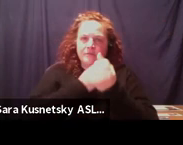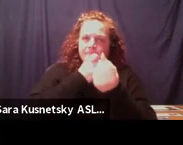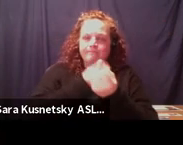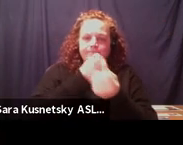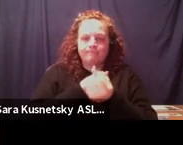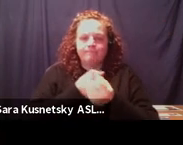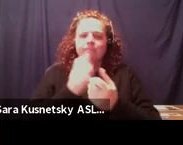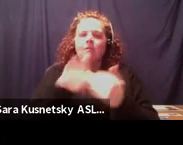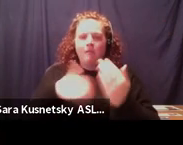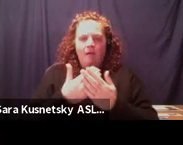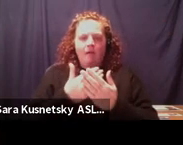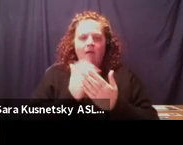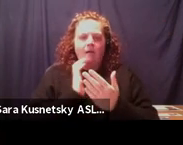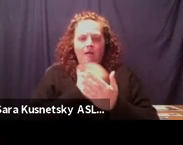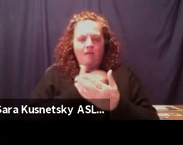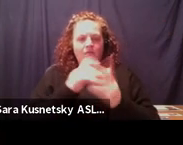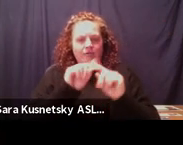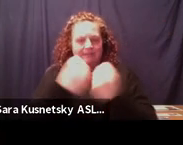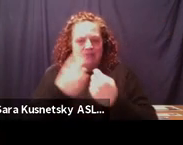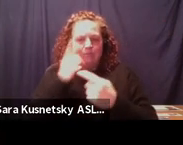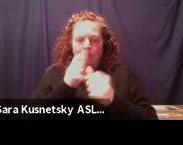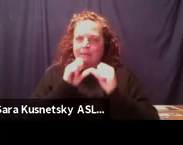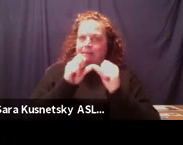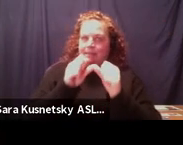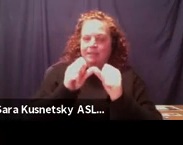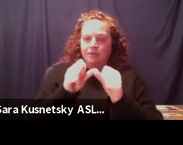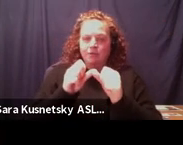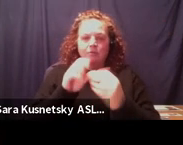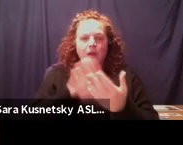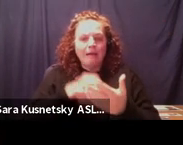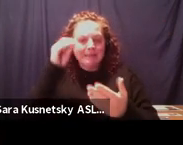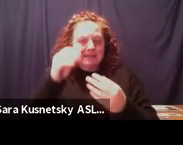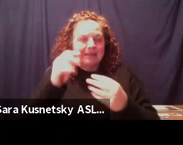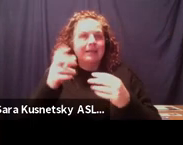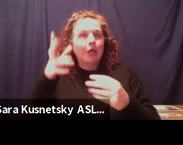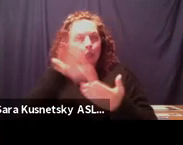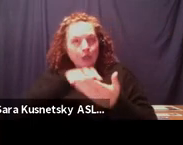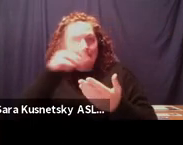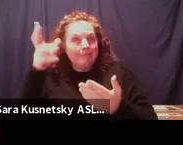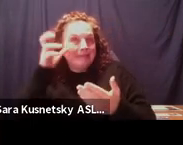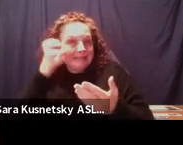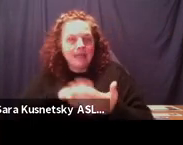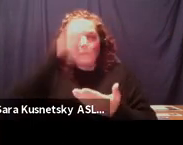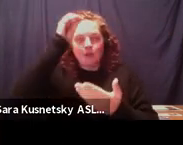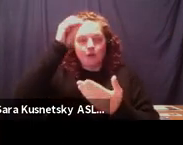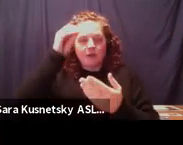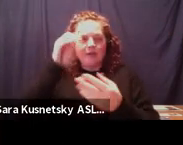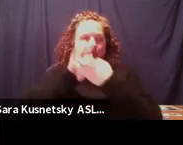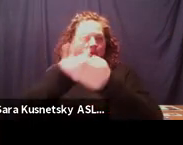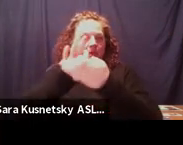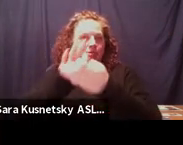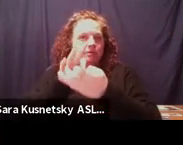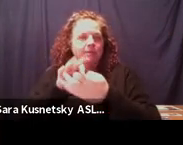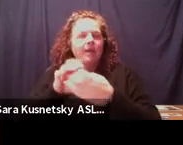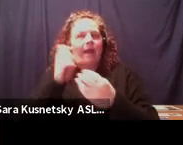that work by building and deepening relationships, listening and learning, and taking a students first approach to their work,